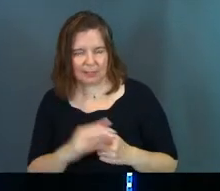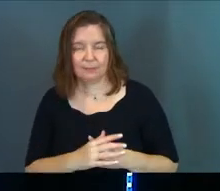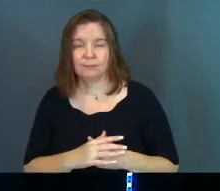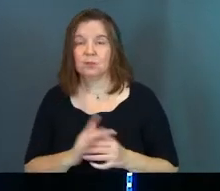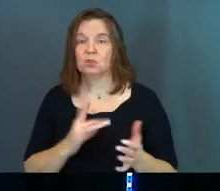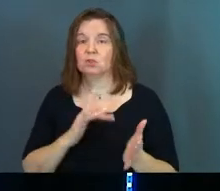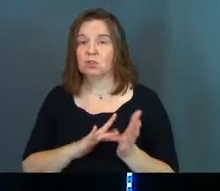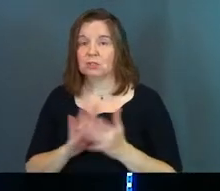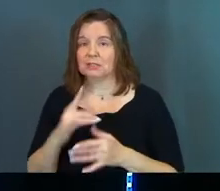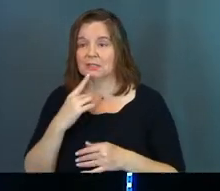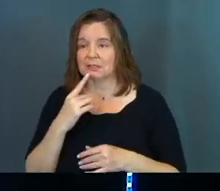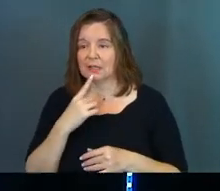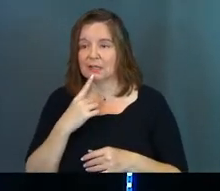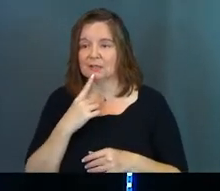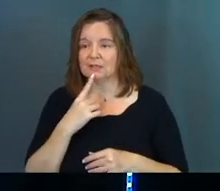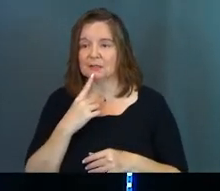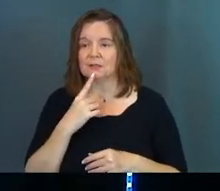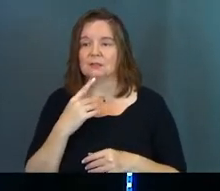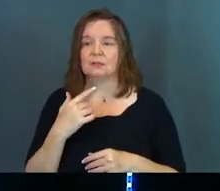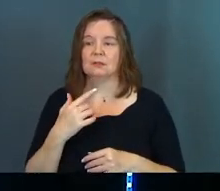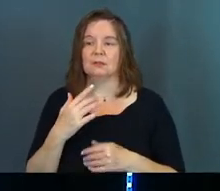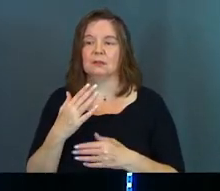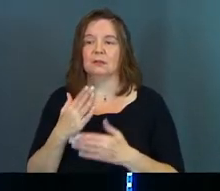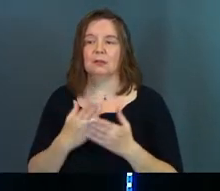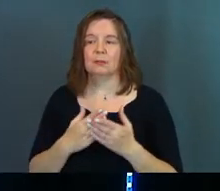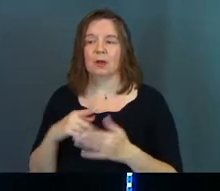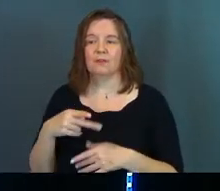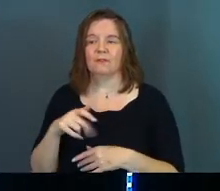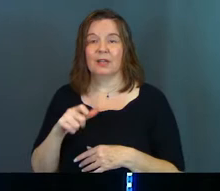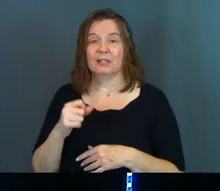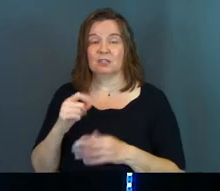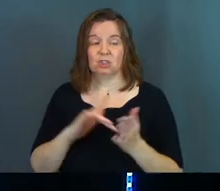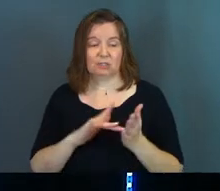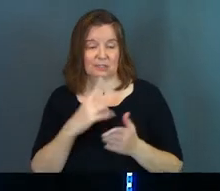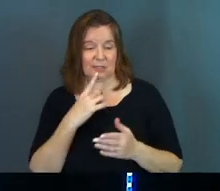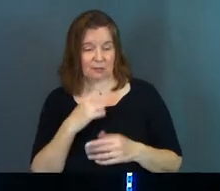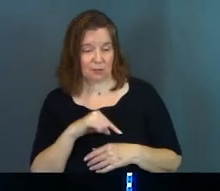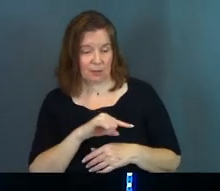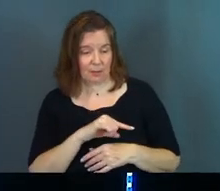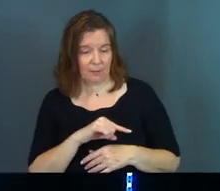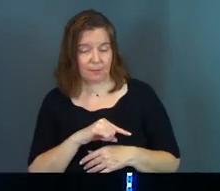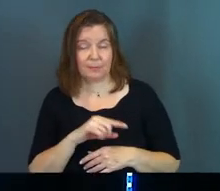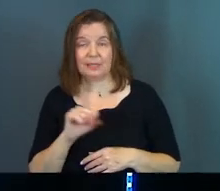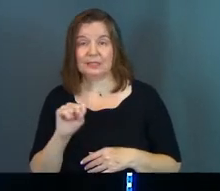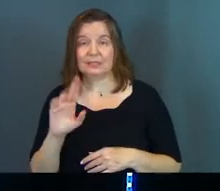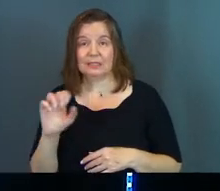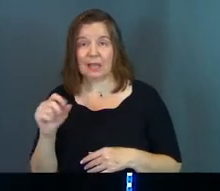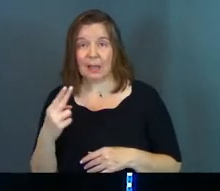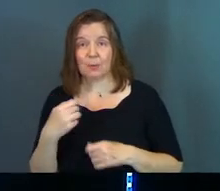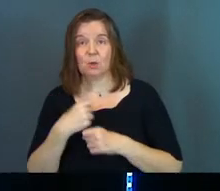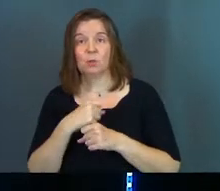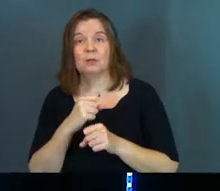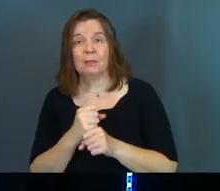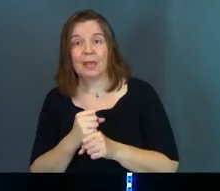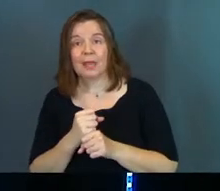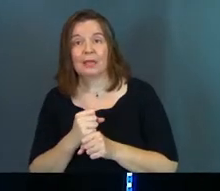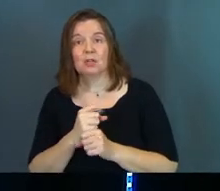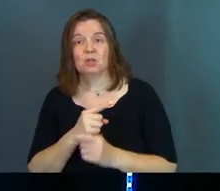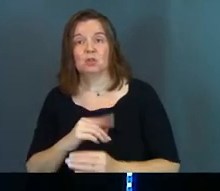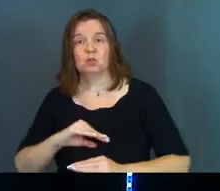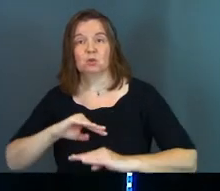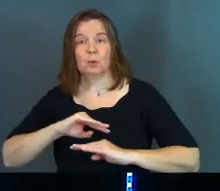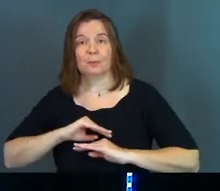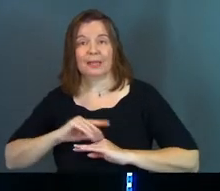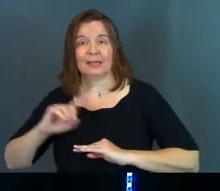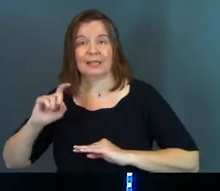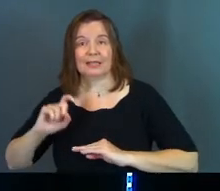But that's what Jesus says, and then here's how he finishes this part to the Pharisees. He says, then Jesus said to them, the Sabbath was made to meet the